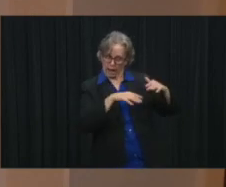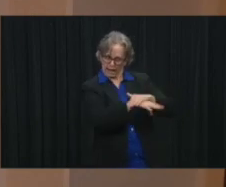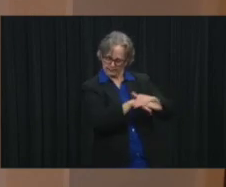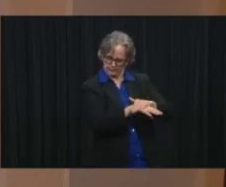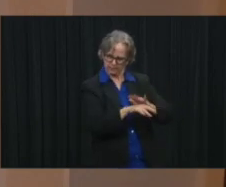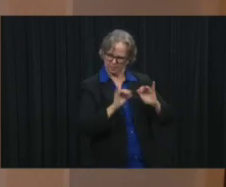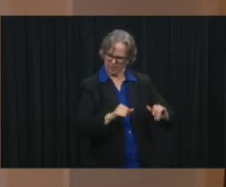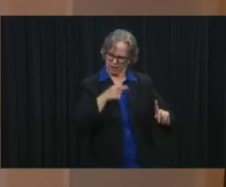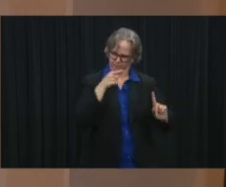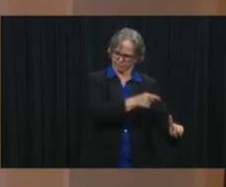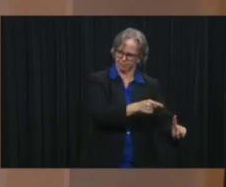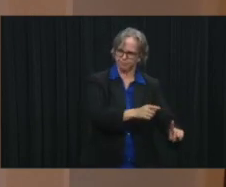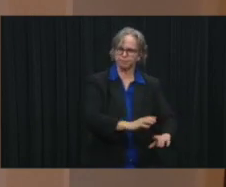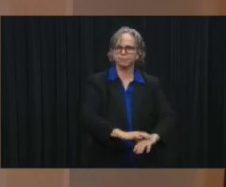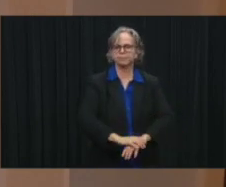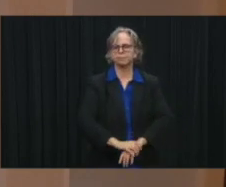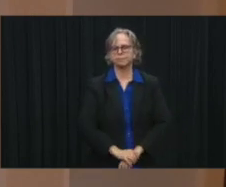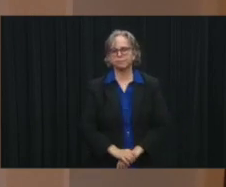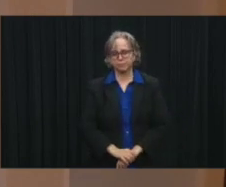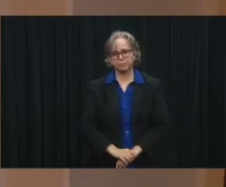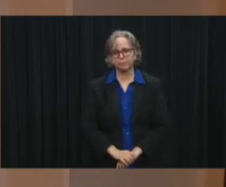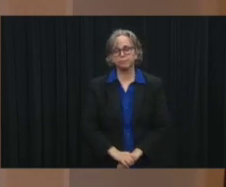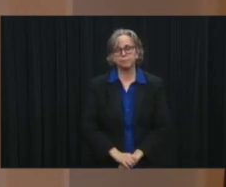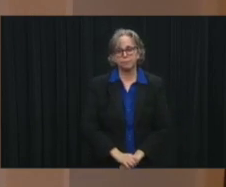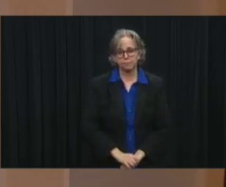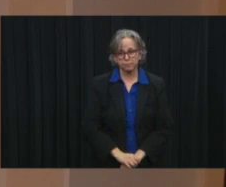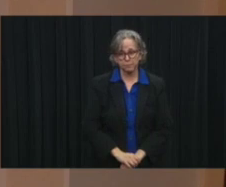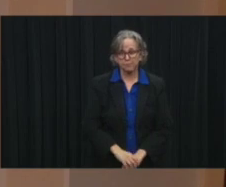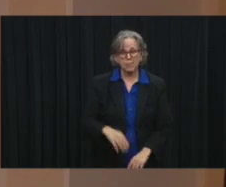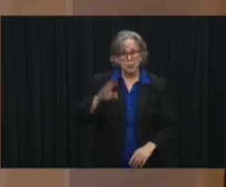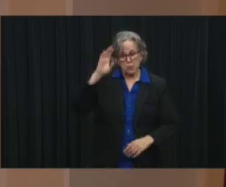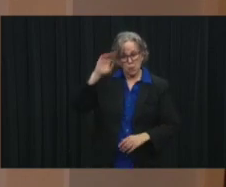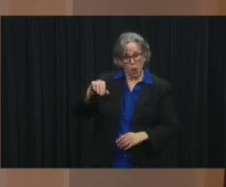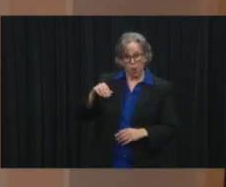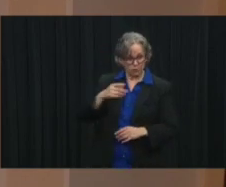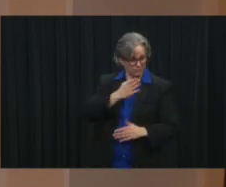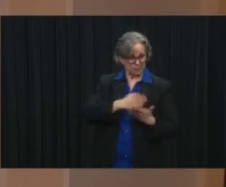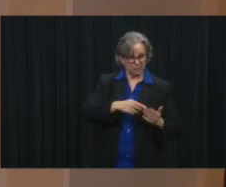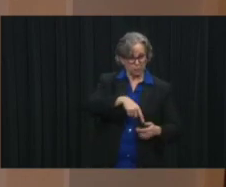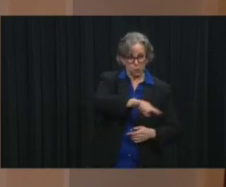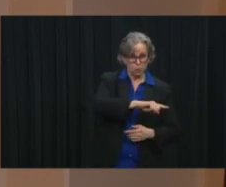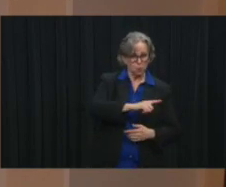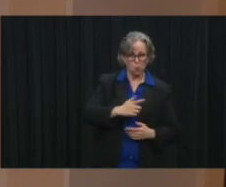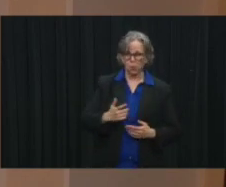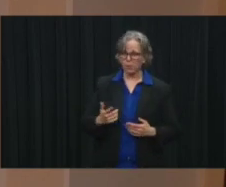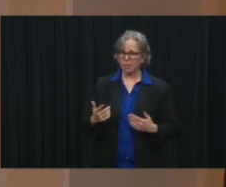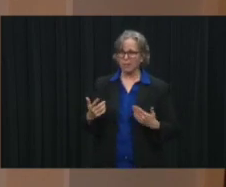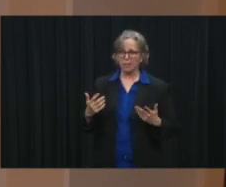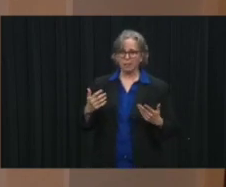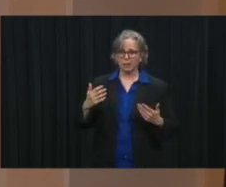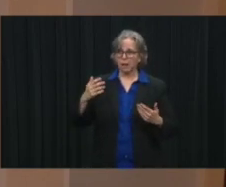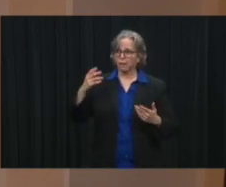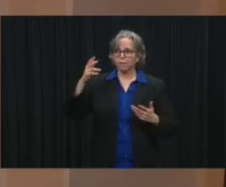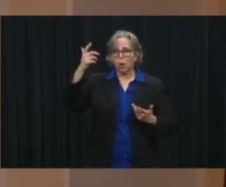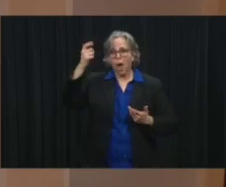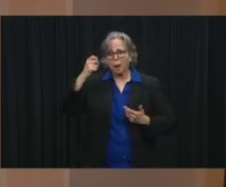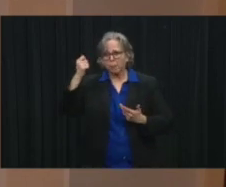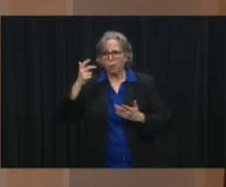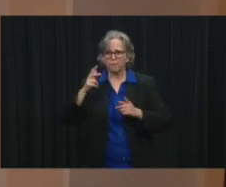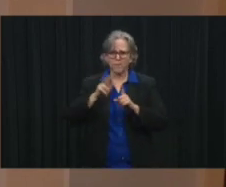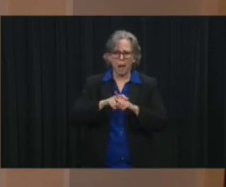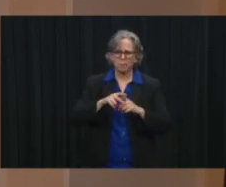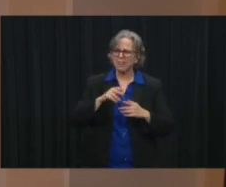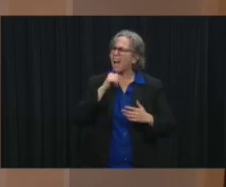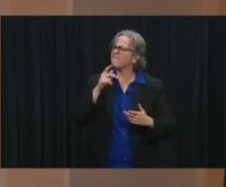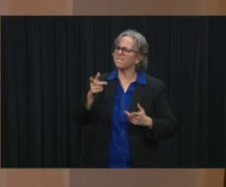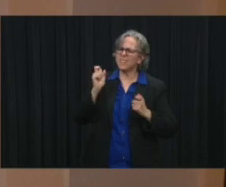gone as fast as some of you had wished, and I had wished, frankly, any of us. Want you to know you're not